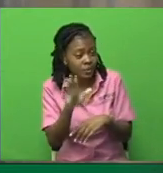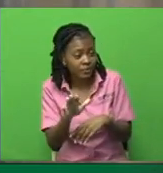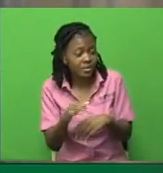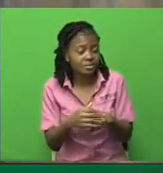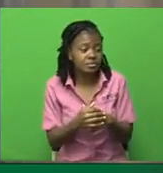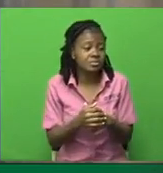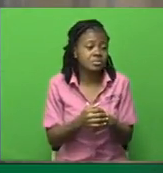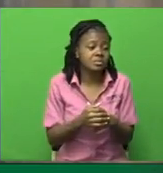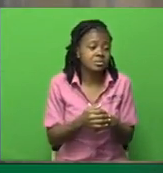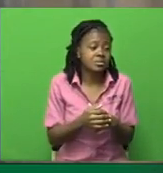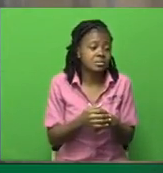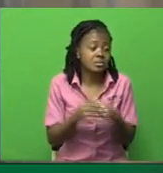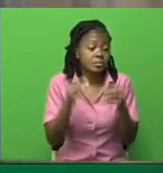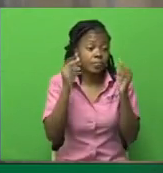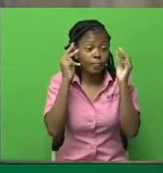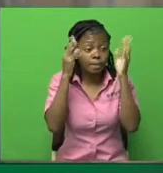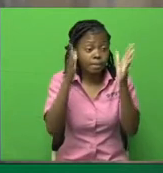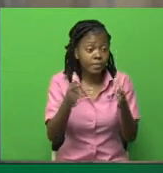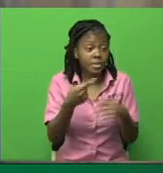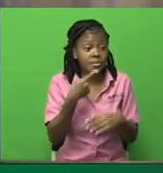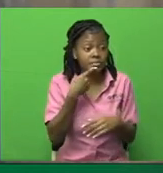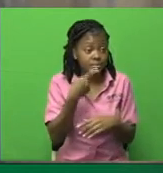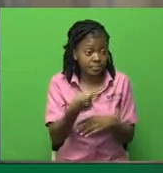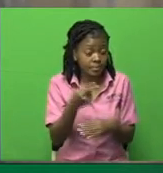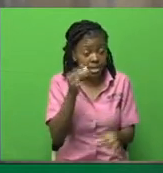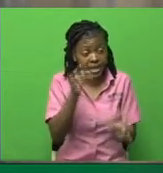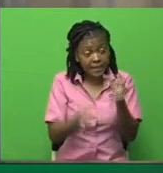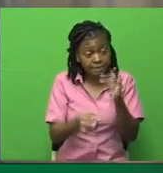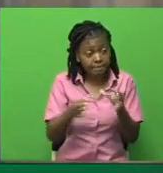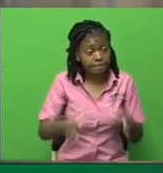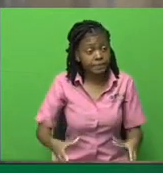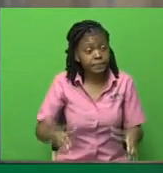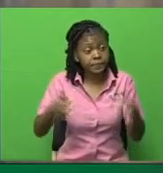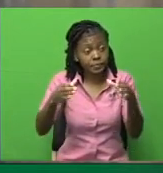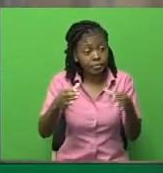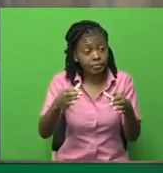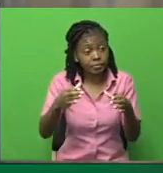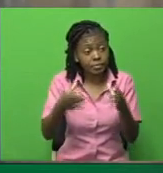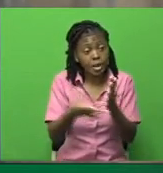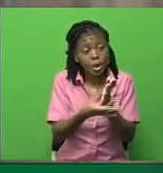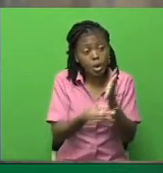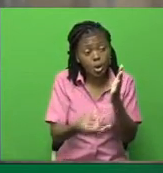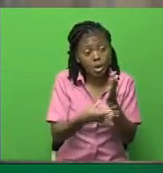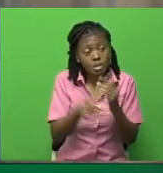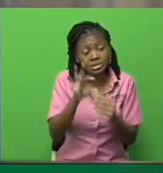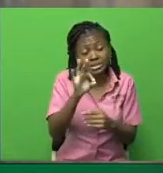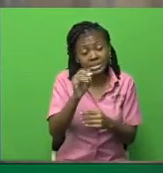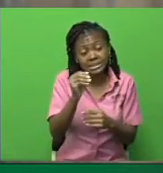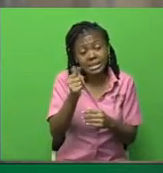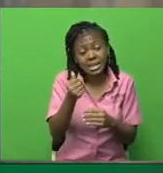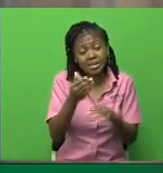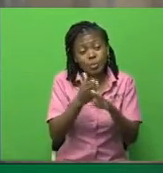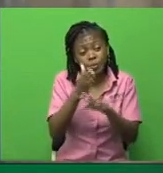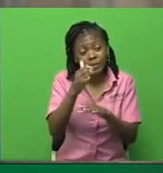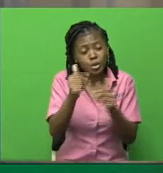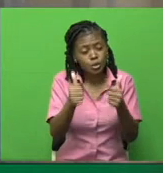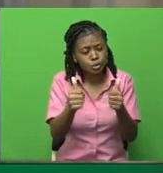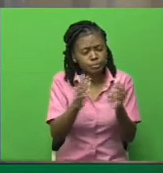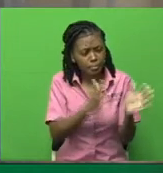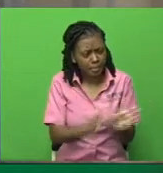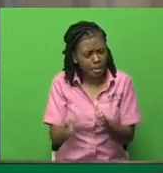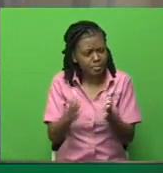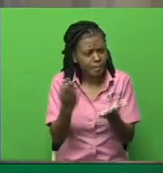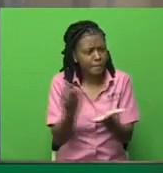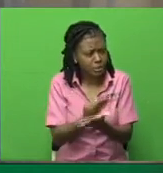price of 92.50 per barrel and six dollars per MMB due for gas while